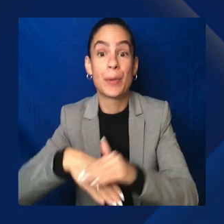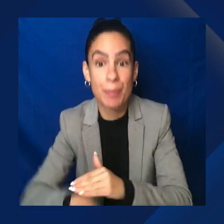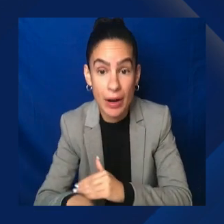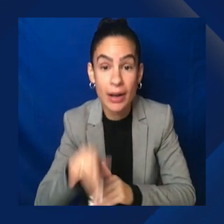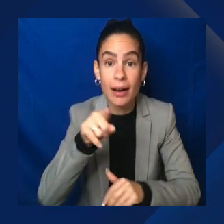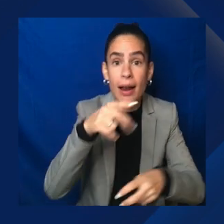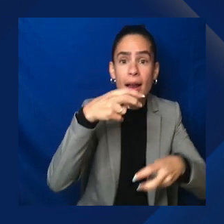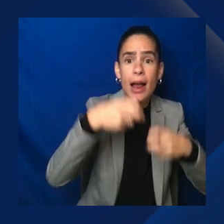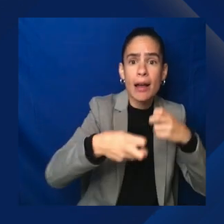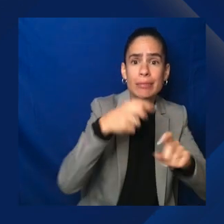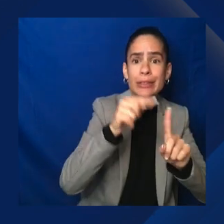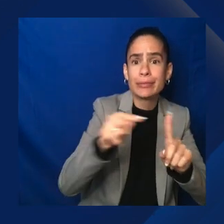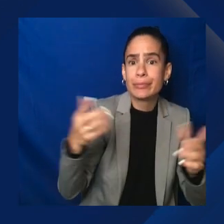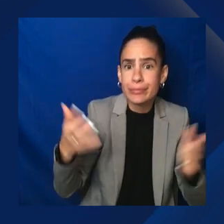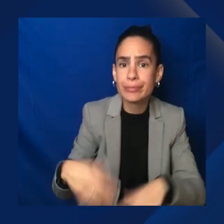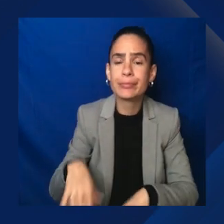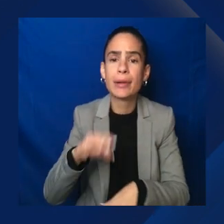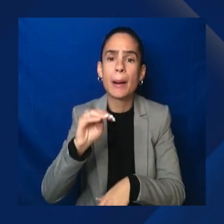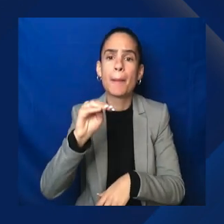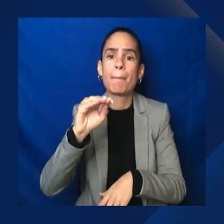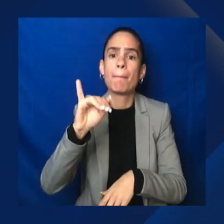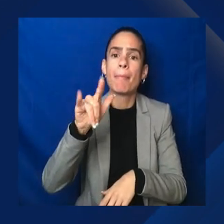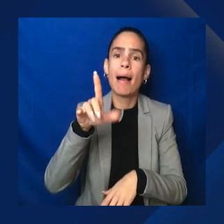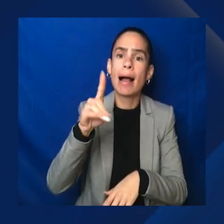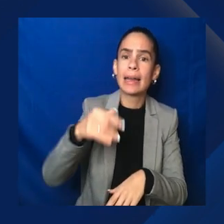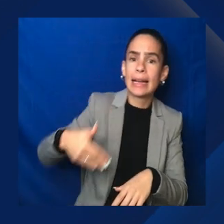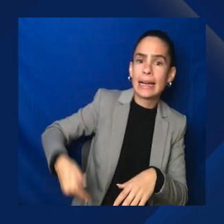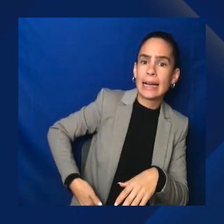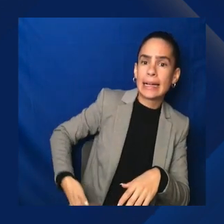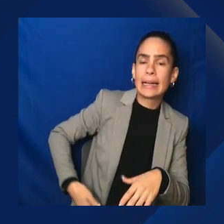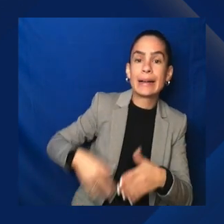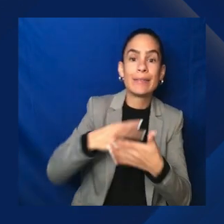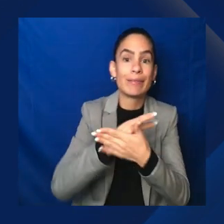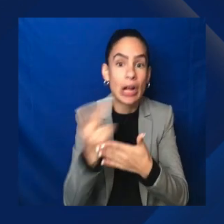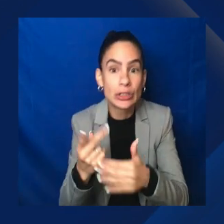kidney failure, eye issues that required laser surgery,